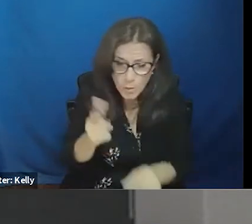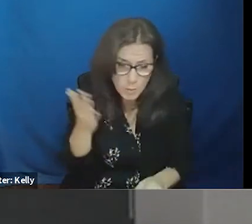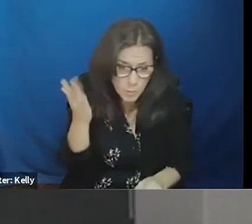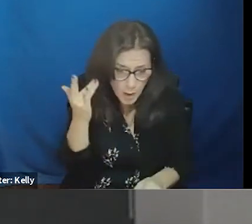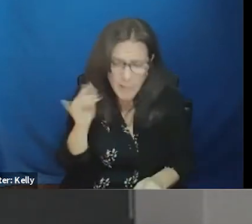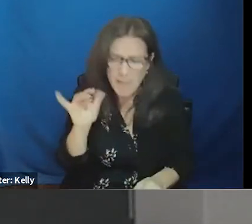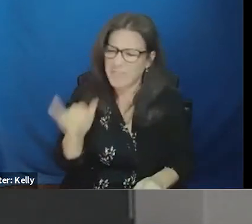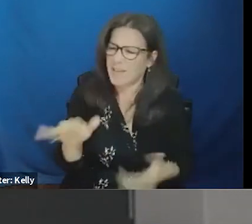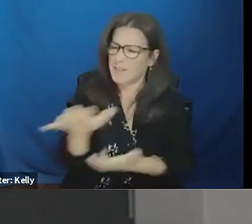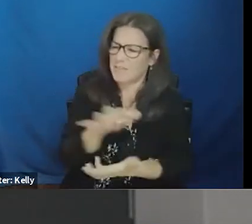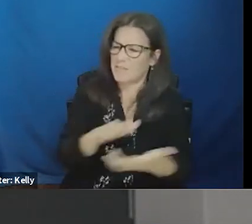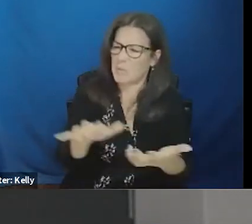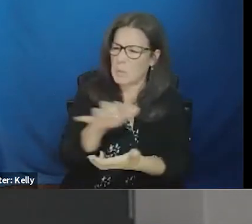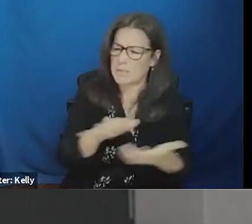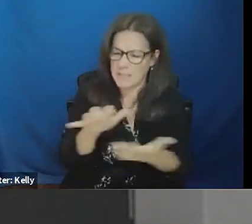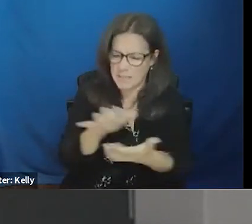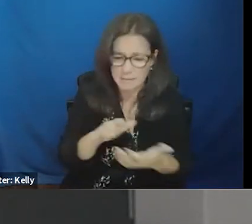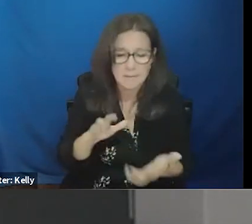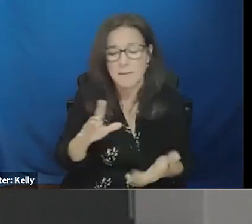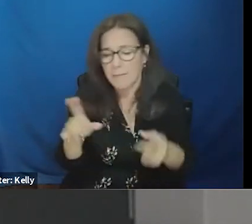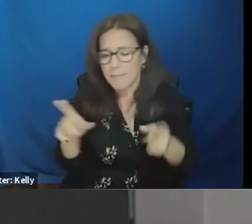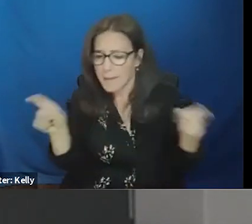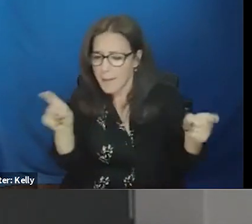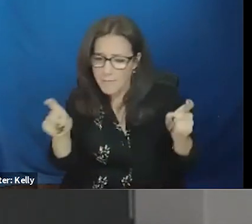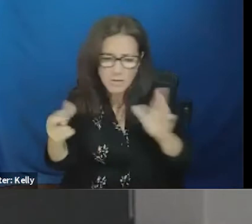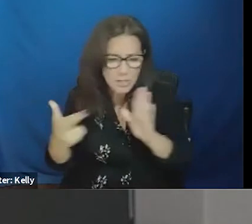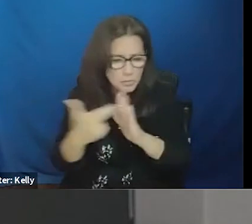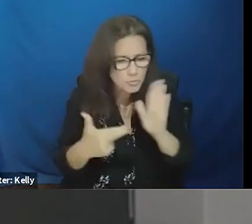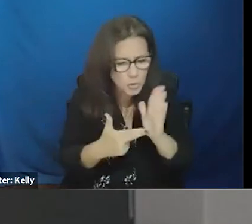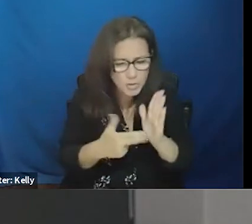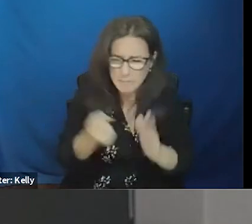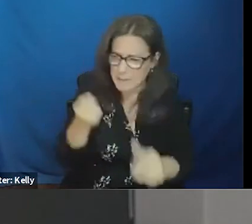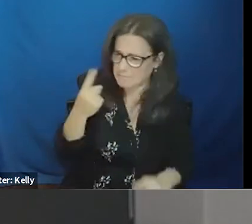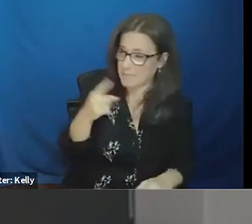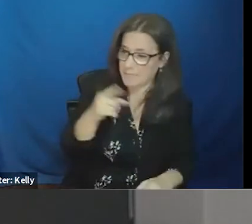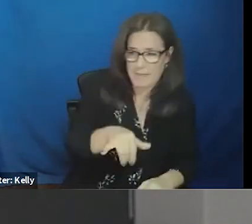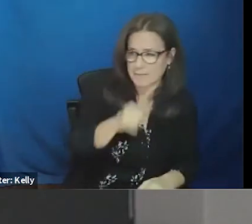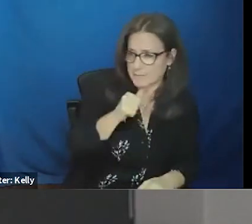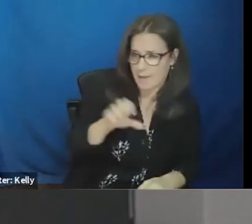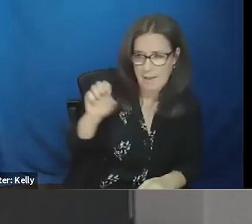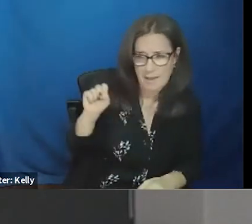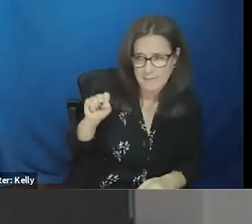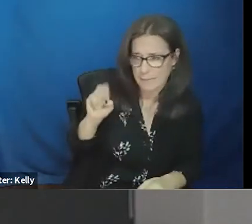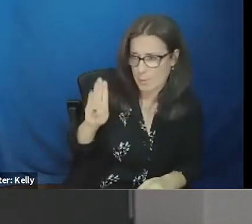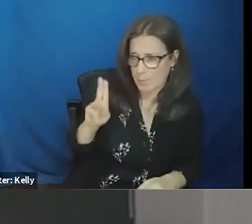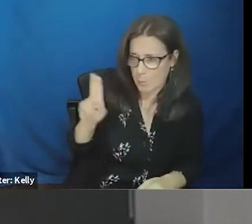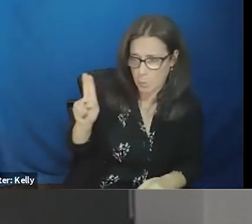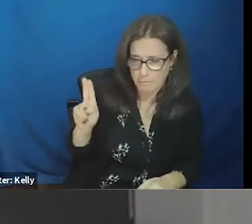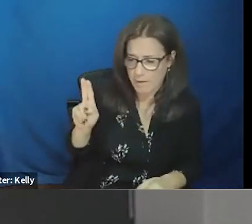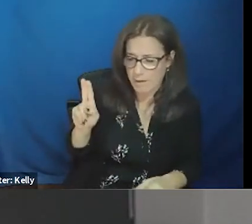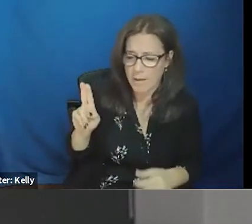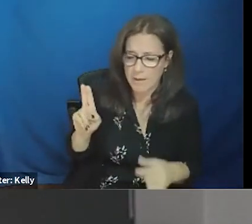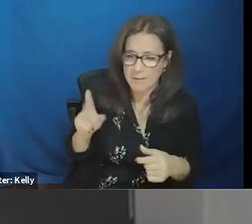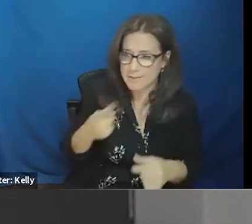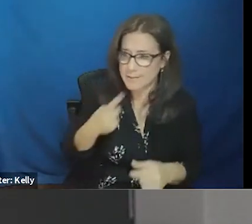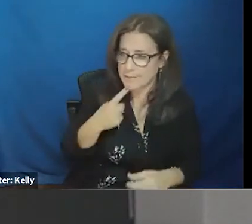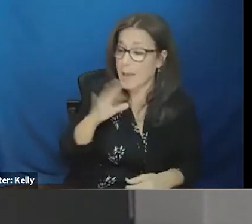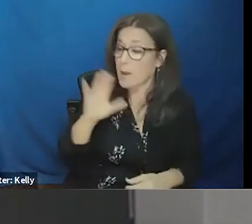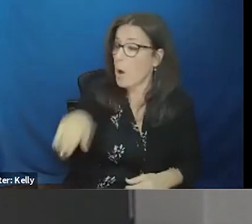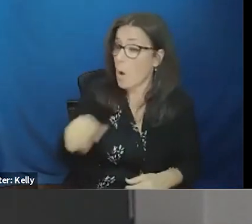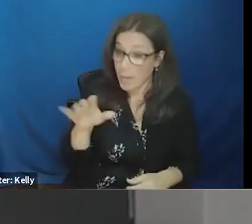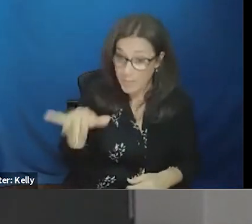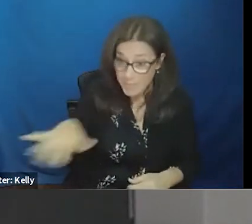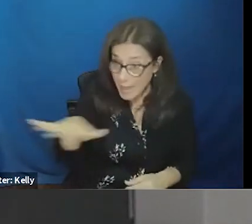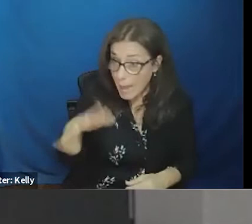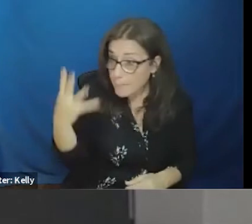confusing the governance roles here, but it's not the Santa Barbara Unified School District saying, let's build in this open space right